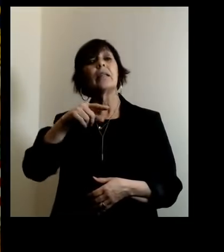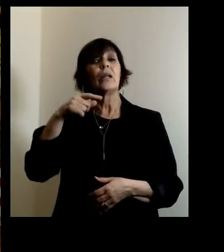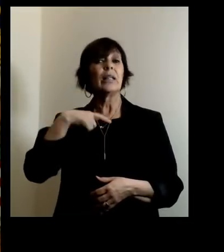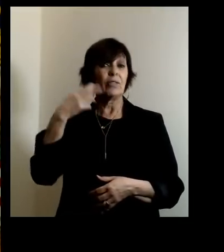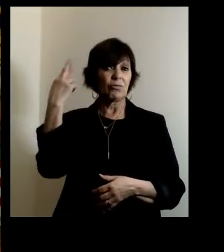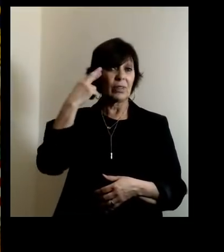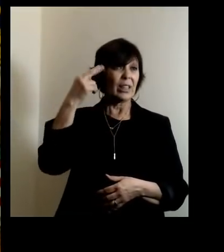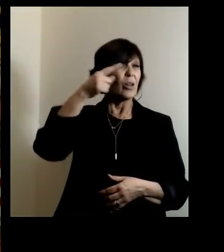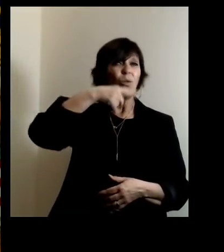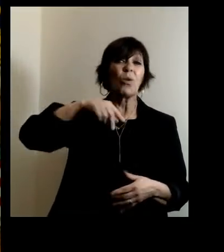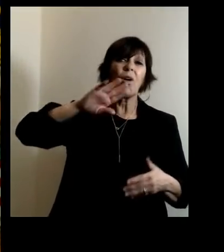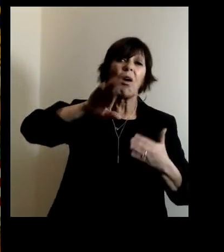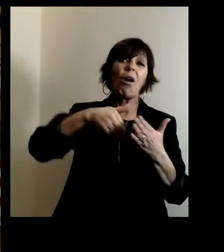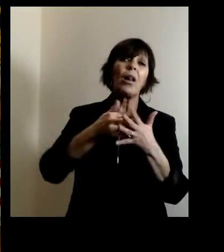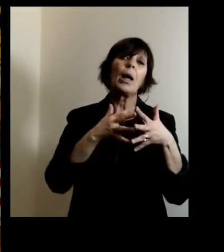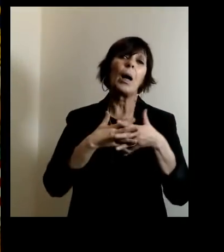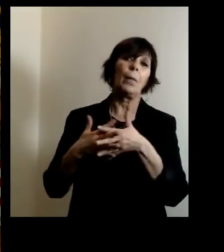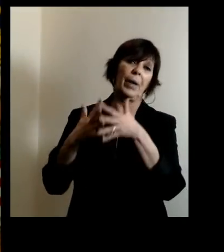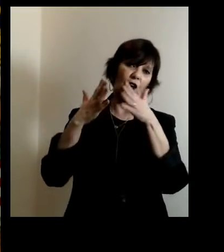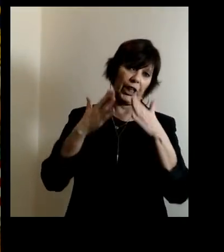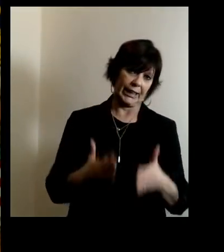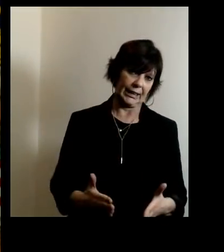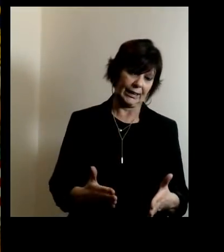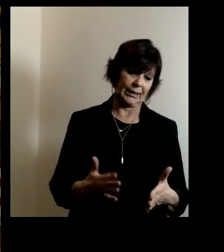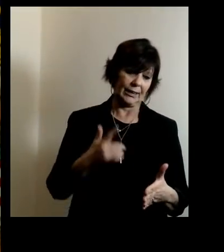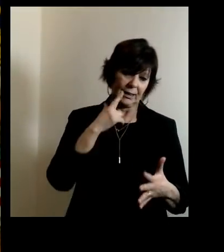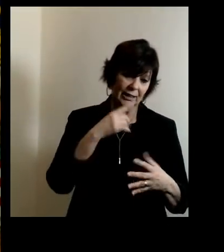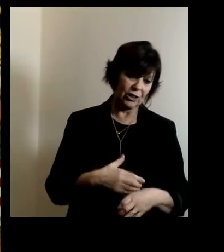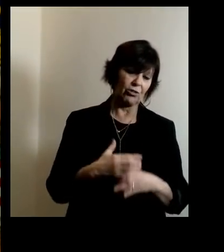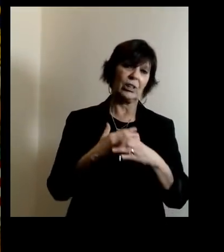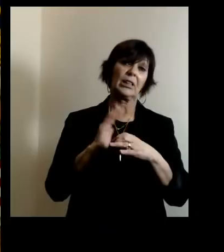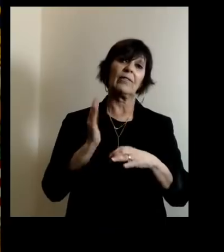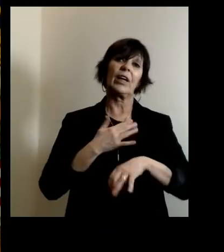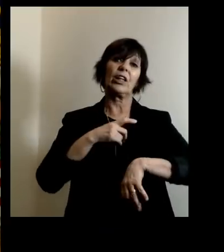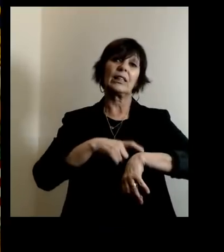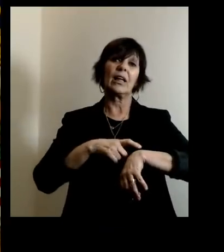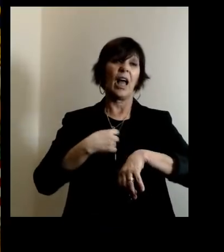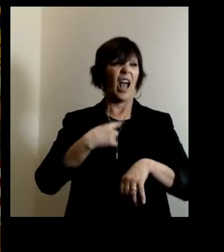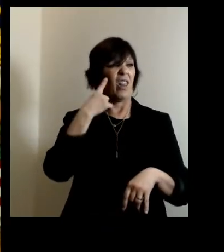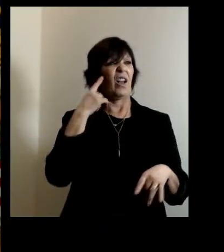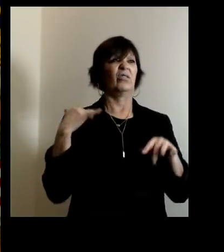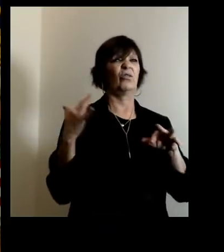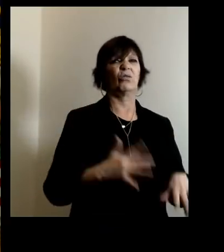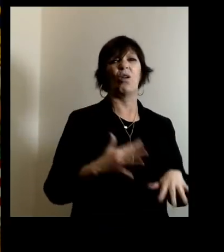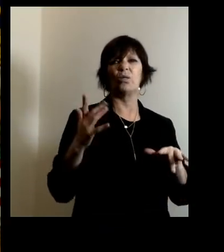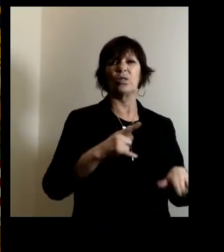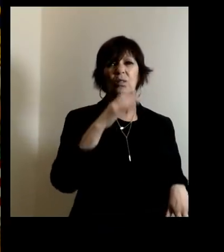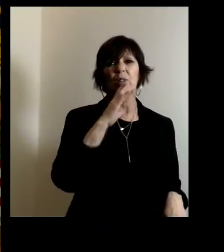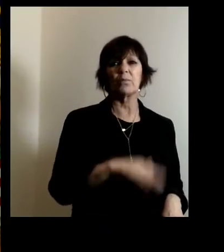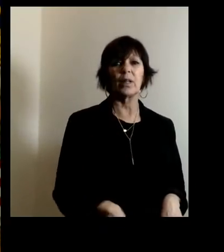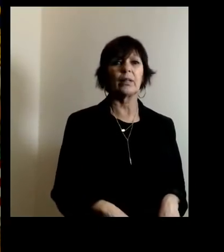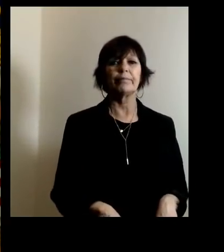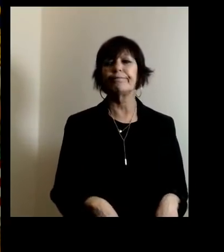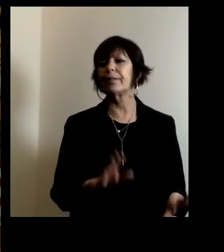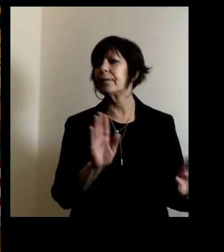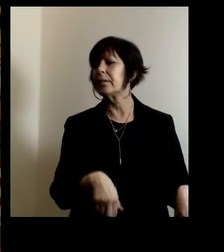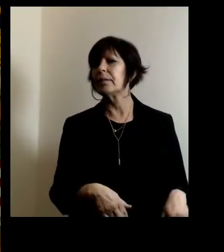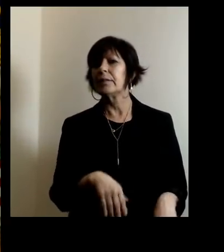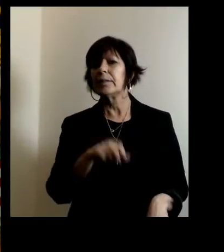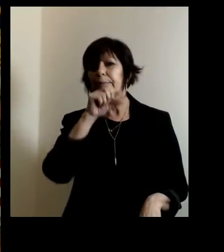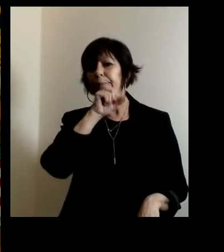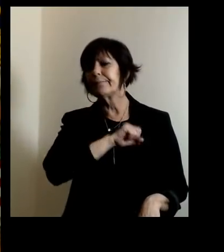the crisis of our times. I thought snowstorms were bad. Snowstorms are easy compared to